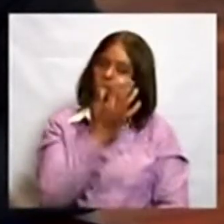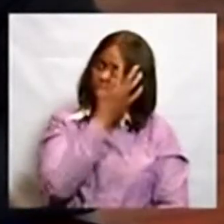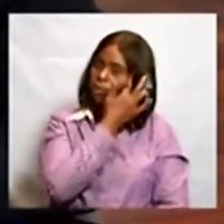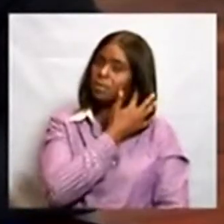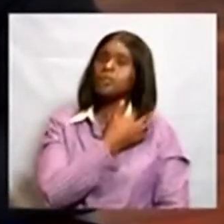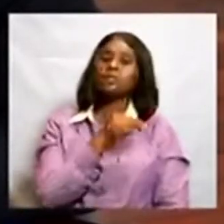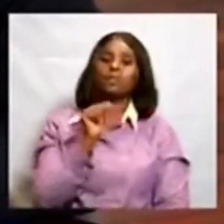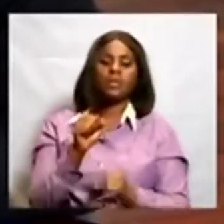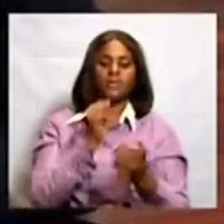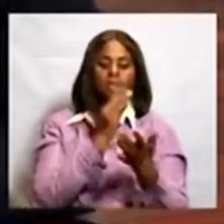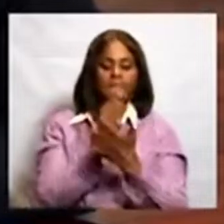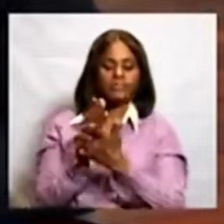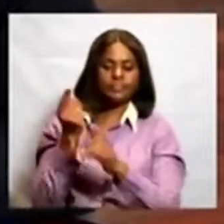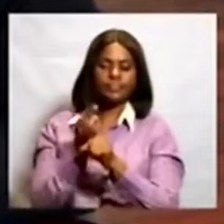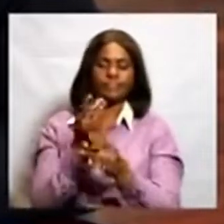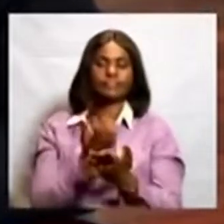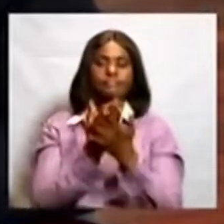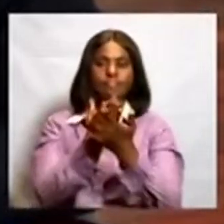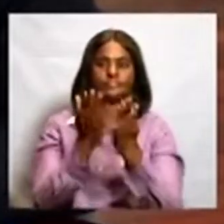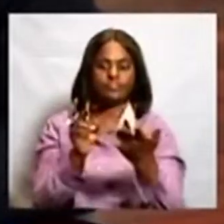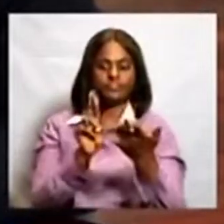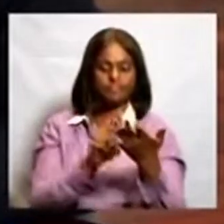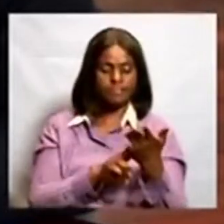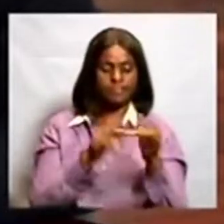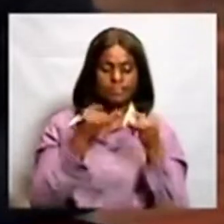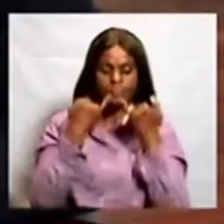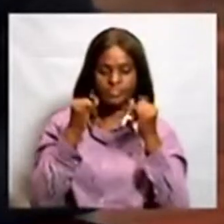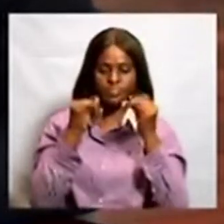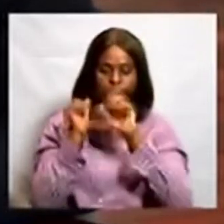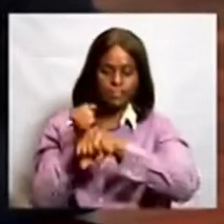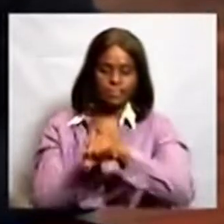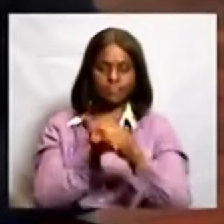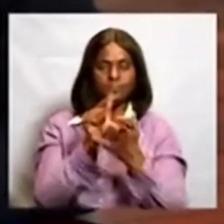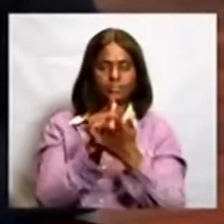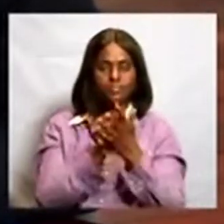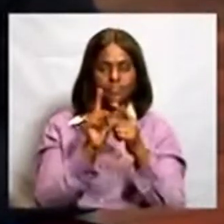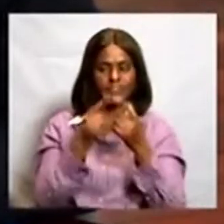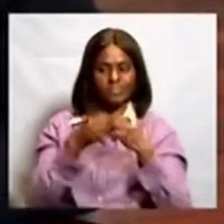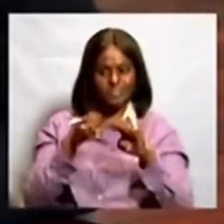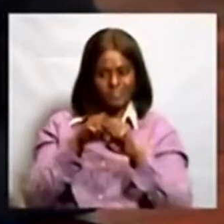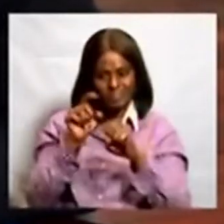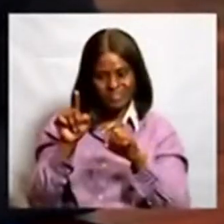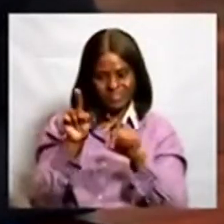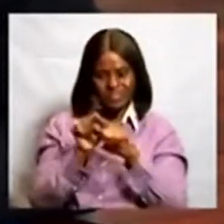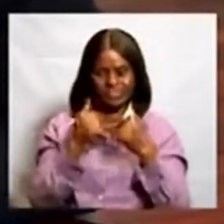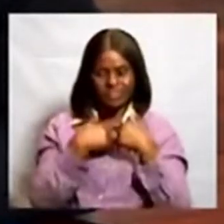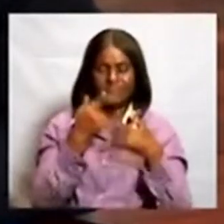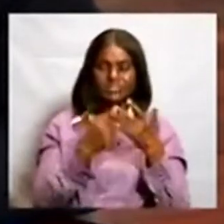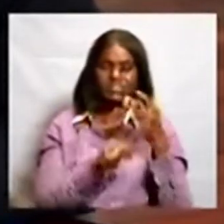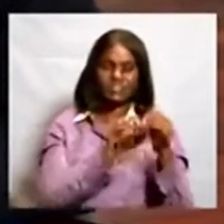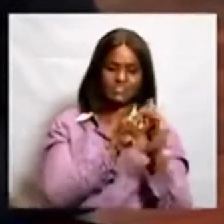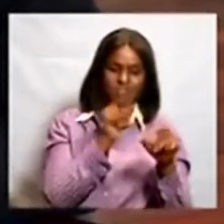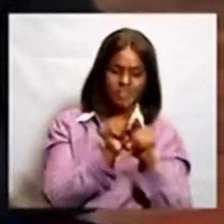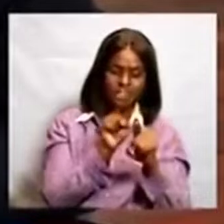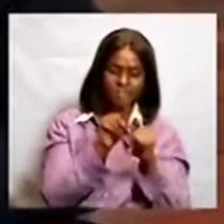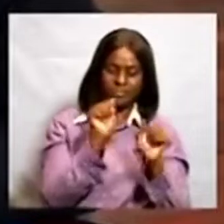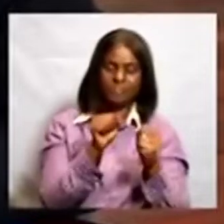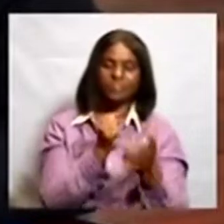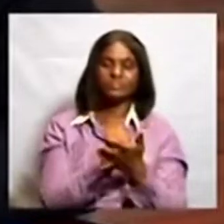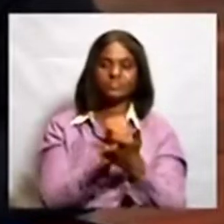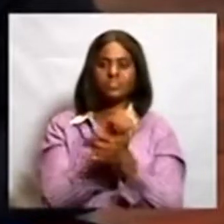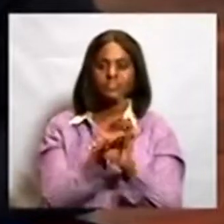would prevent them from submitting learner achievement records is the Data Protection Act. But even that one has got exemptions, and that one can be